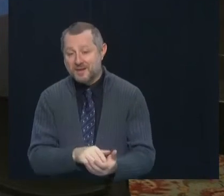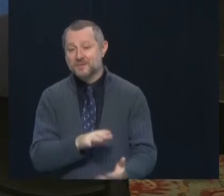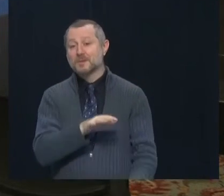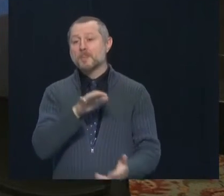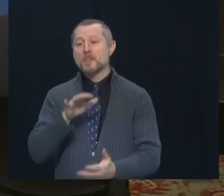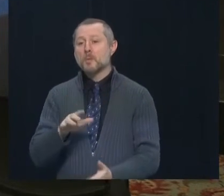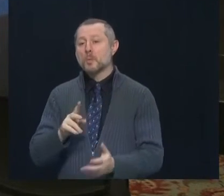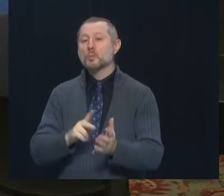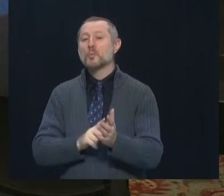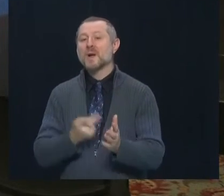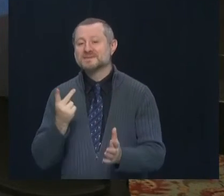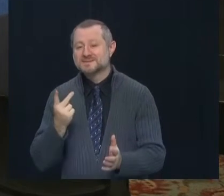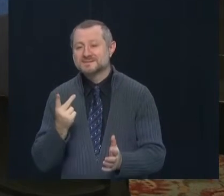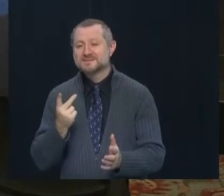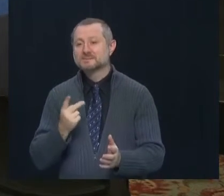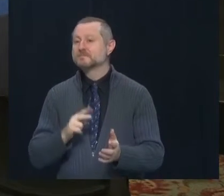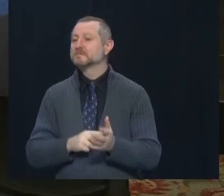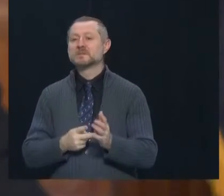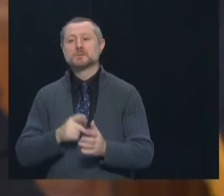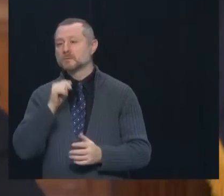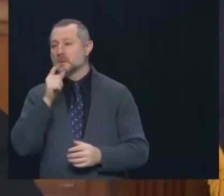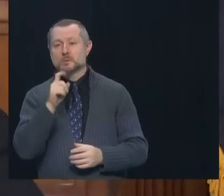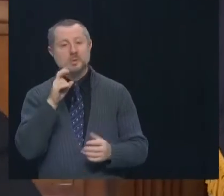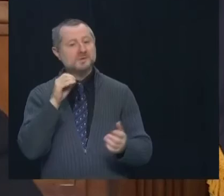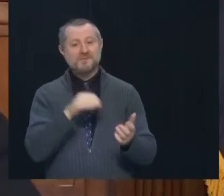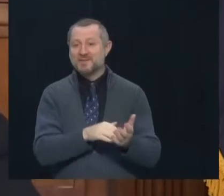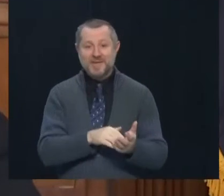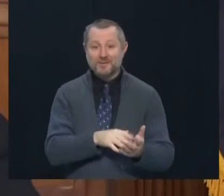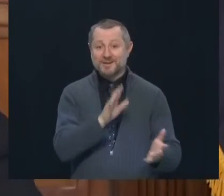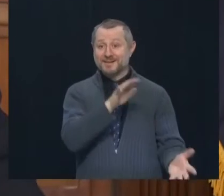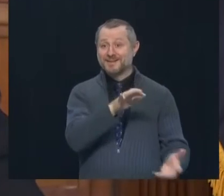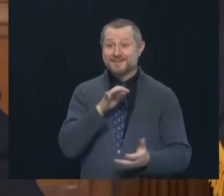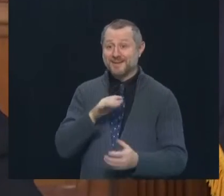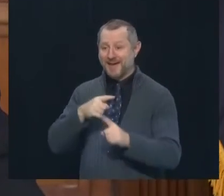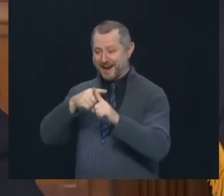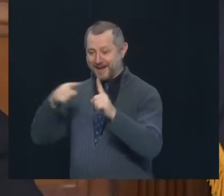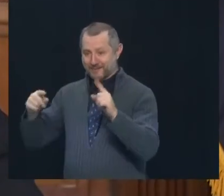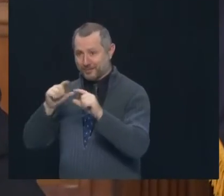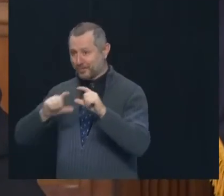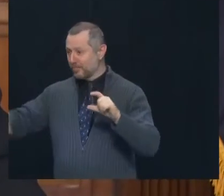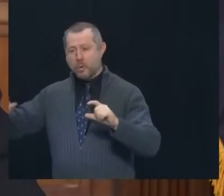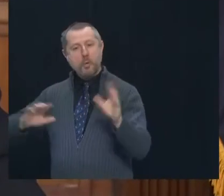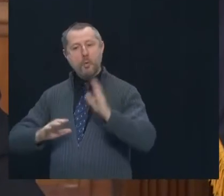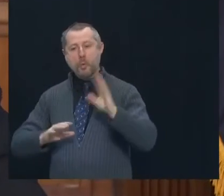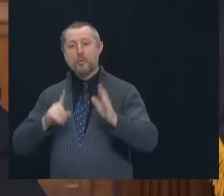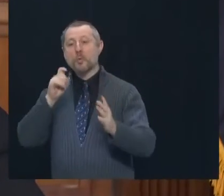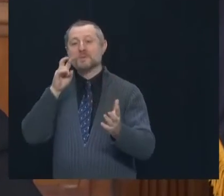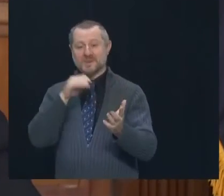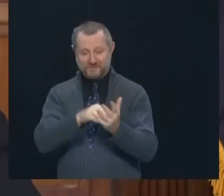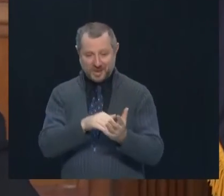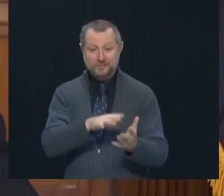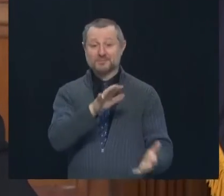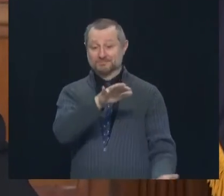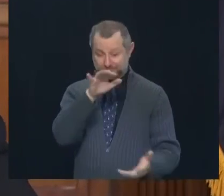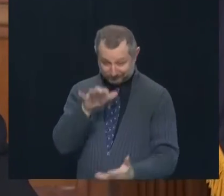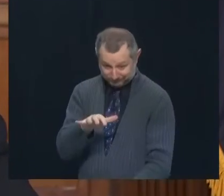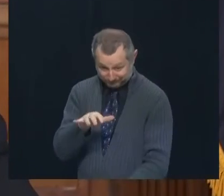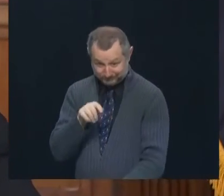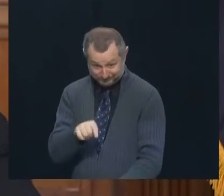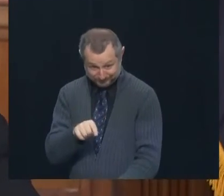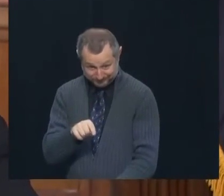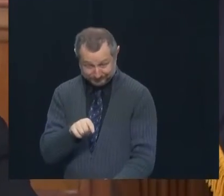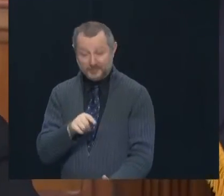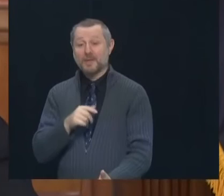not half of 170,000, in other words. They have 170,000 doses. They have the